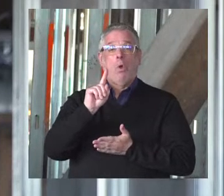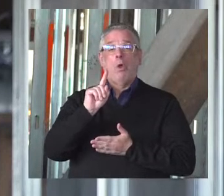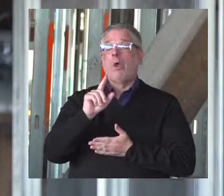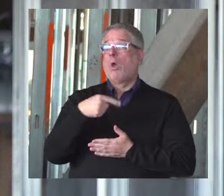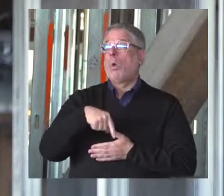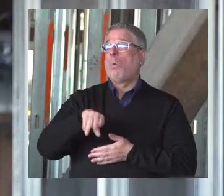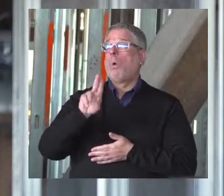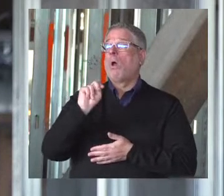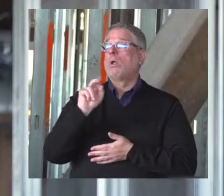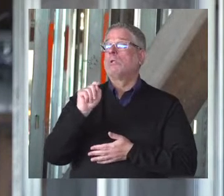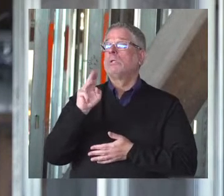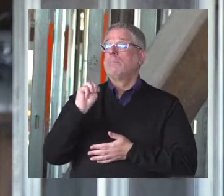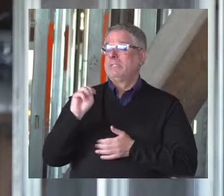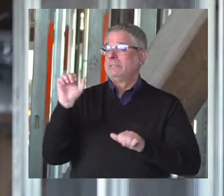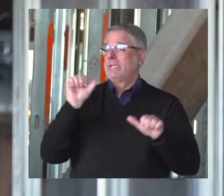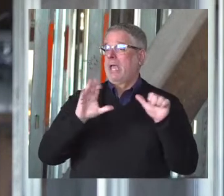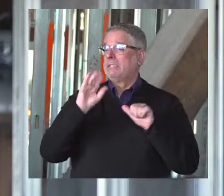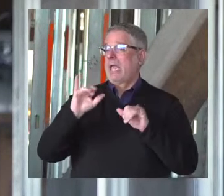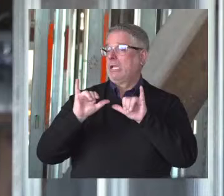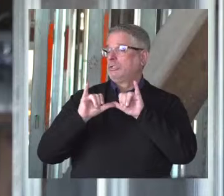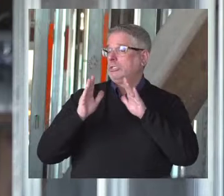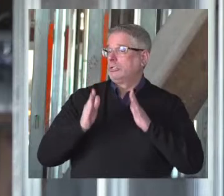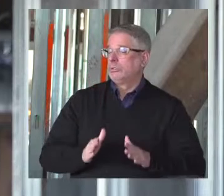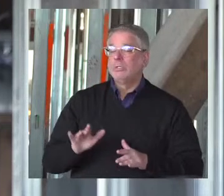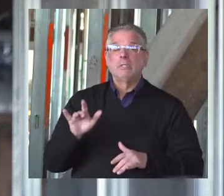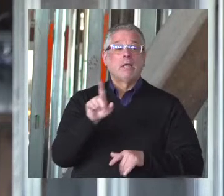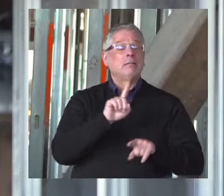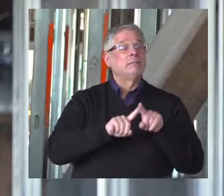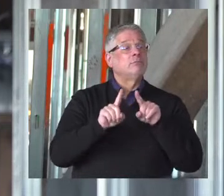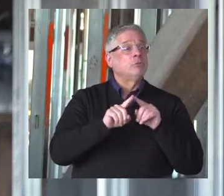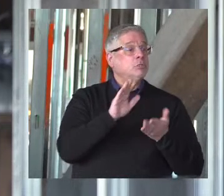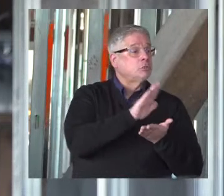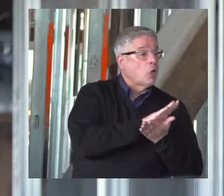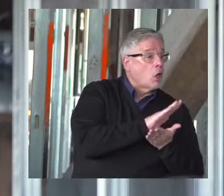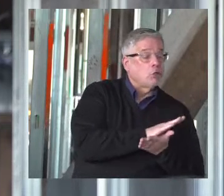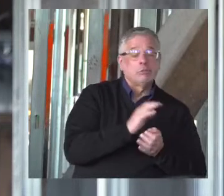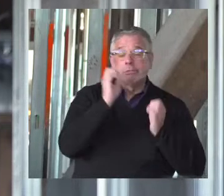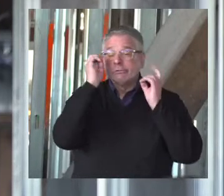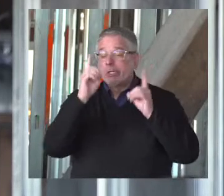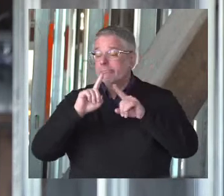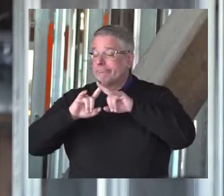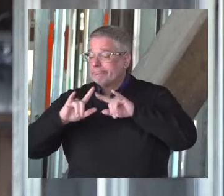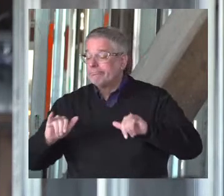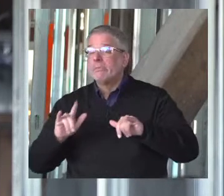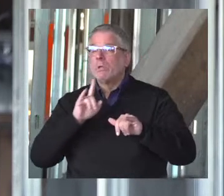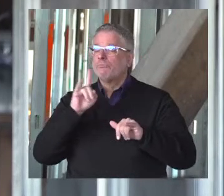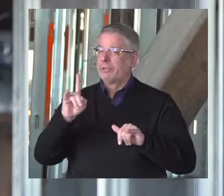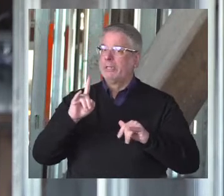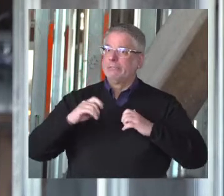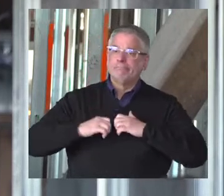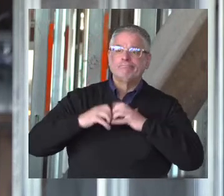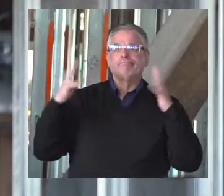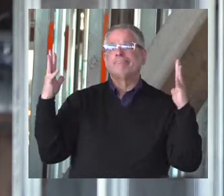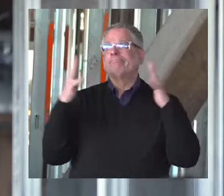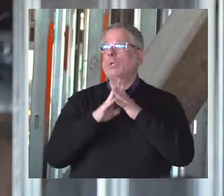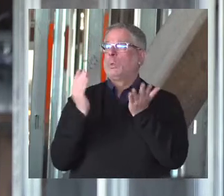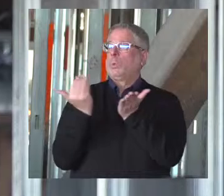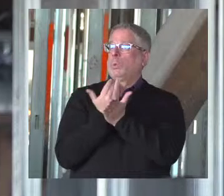Engineering. The center brings together scholars and industry partners to advance one of the most important breakthrough technologies in recent